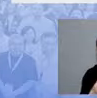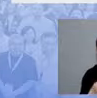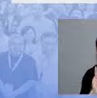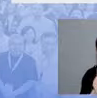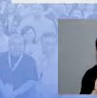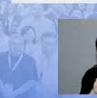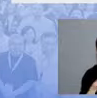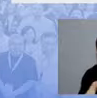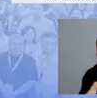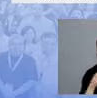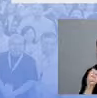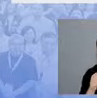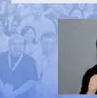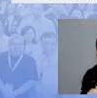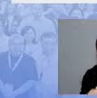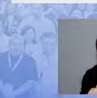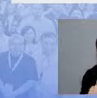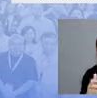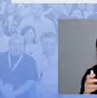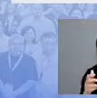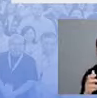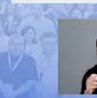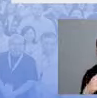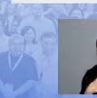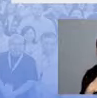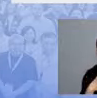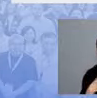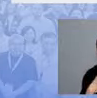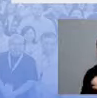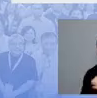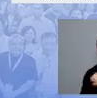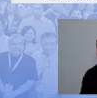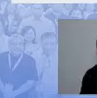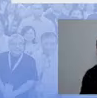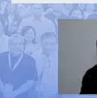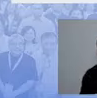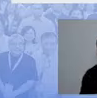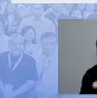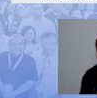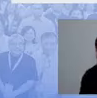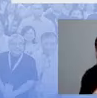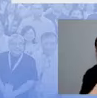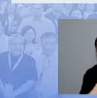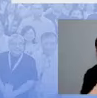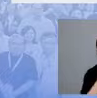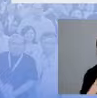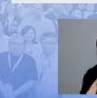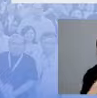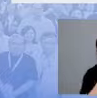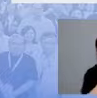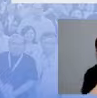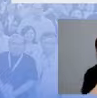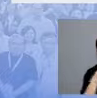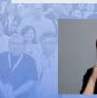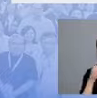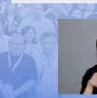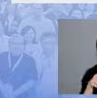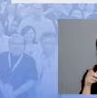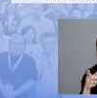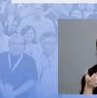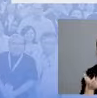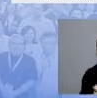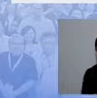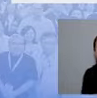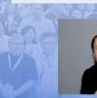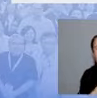neighborhood leaders. So we are actually building their capacity in these 3 particular topics. This is where they're going to help us